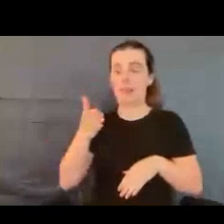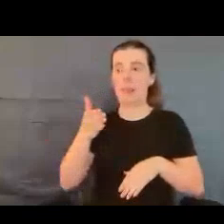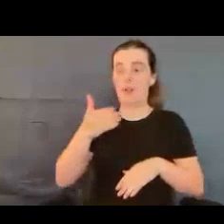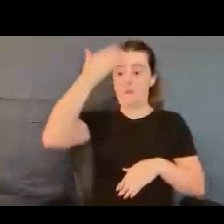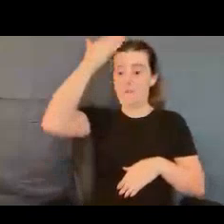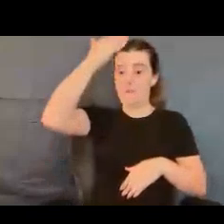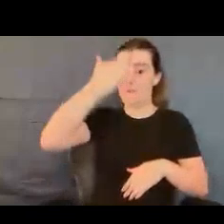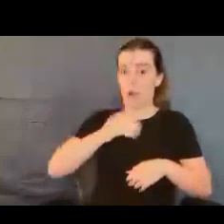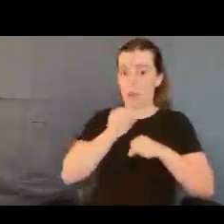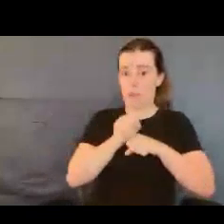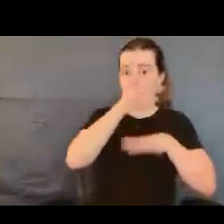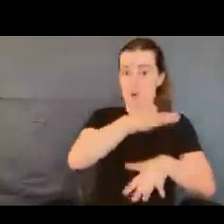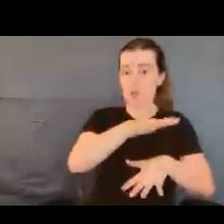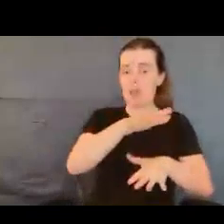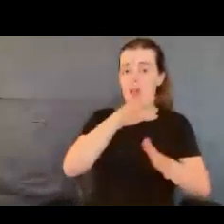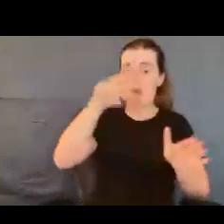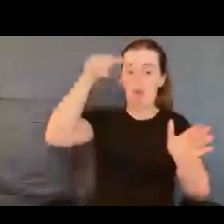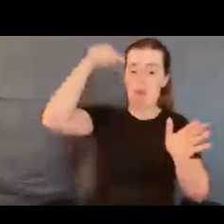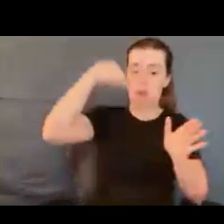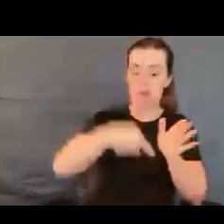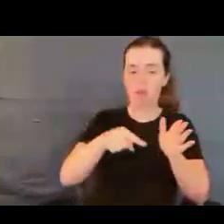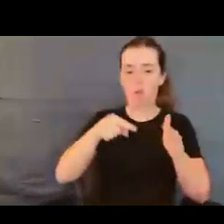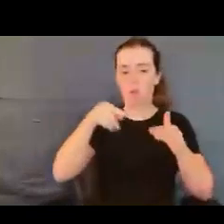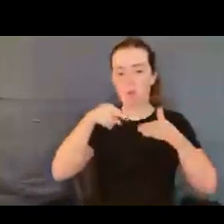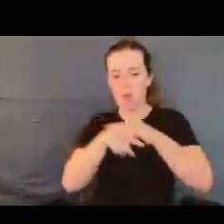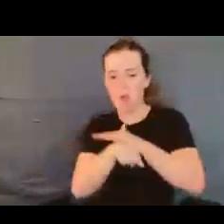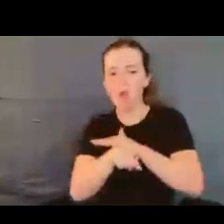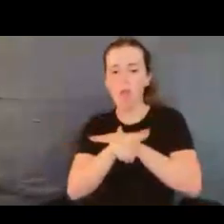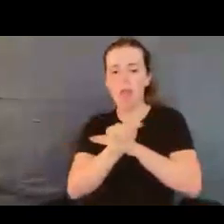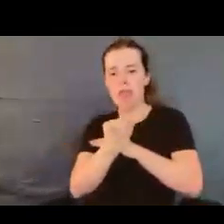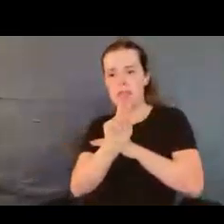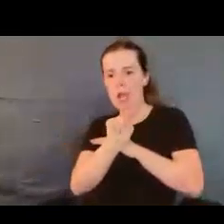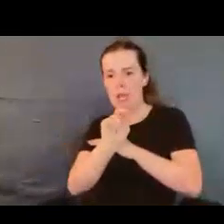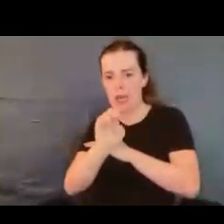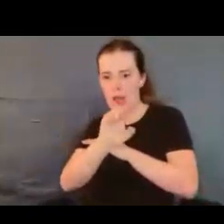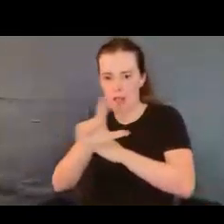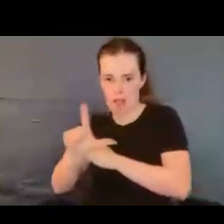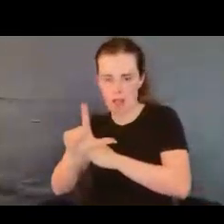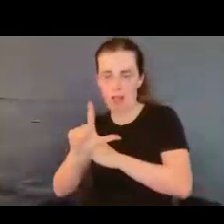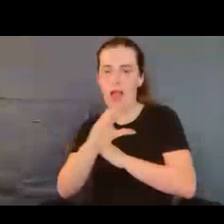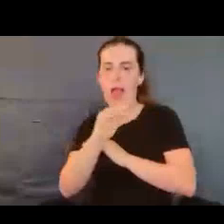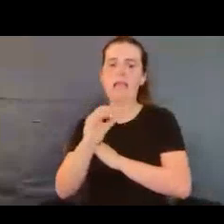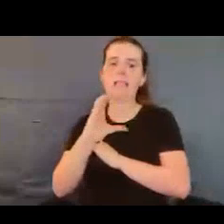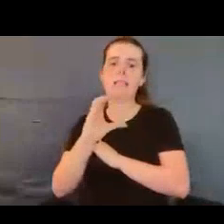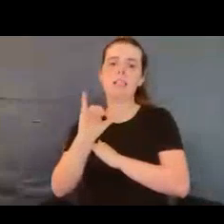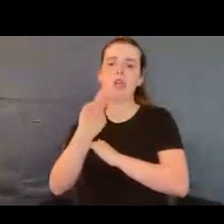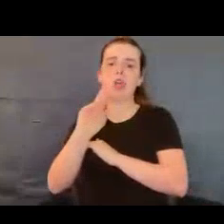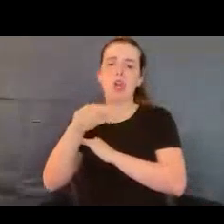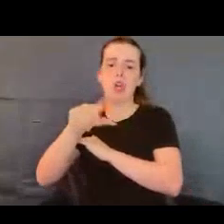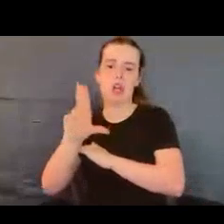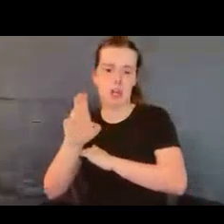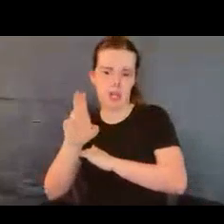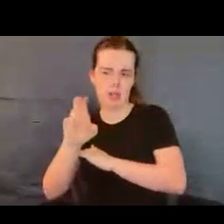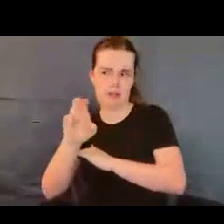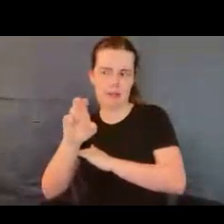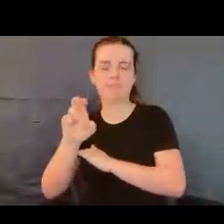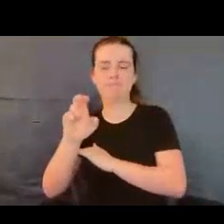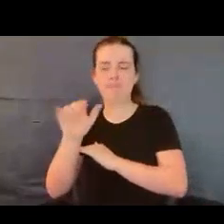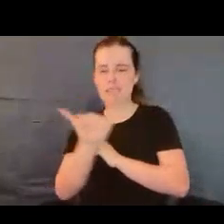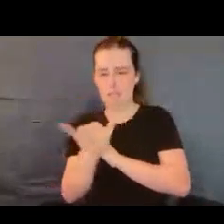mountain. I think you maybe drop down the tunnel, come through the tunnel, and then do the cirque in the same way that we'll talk about that in the finish. But basically, the next section,